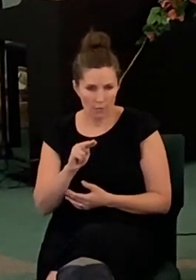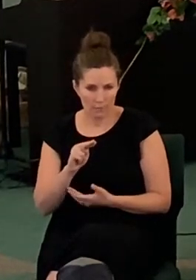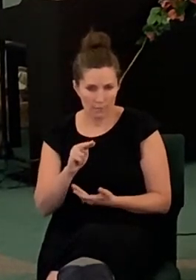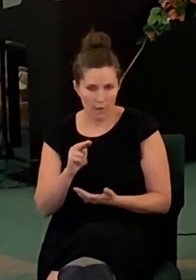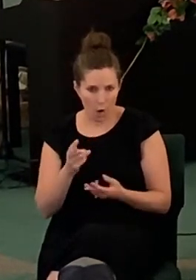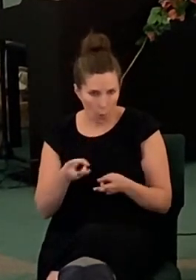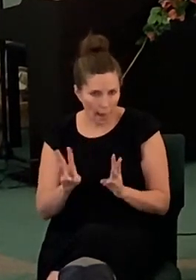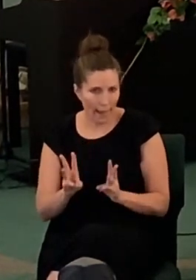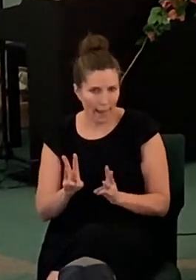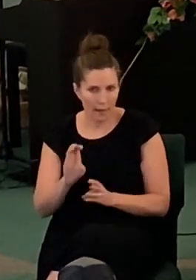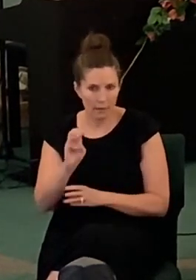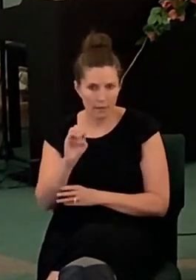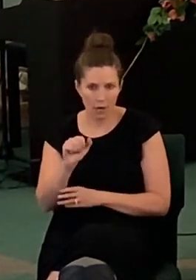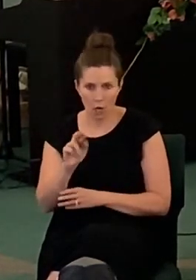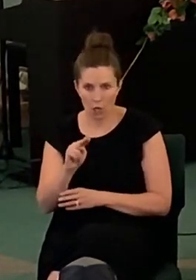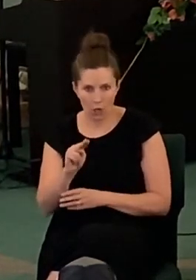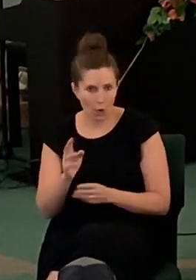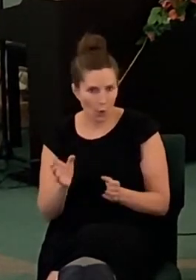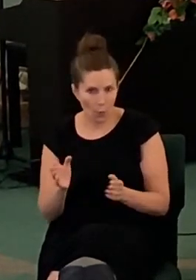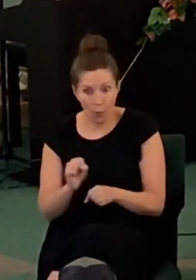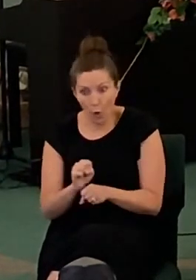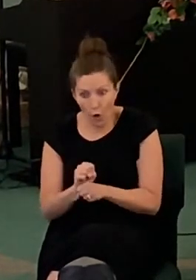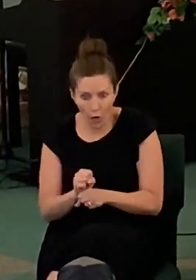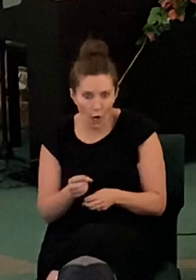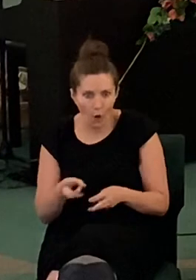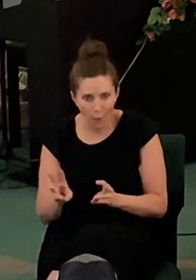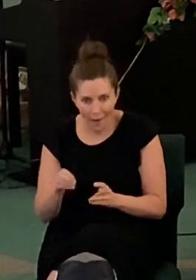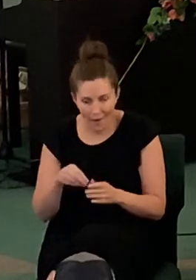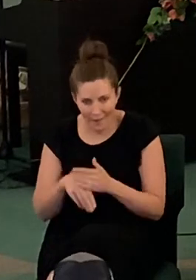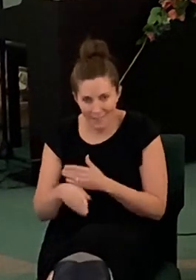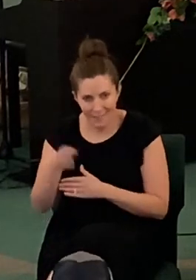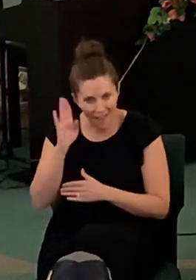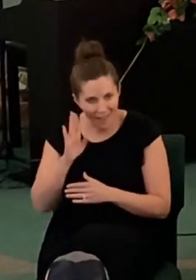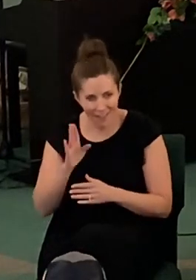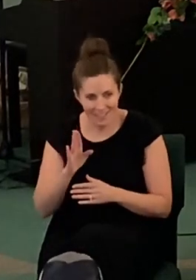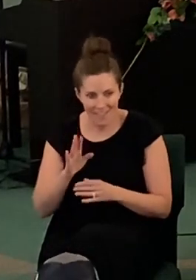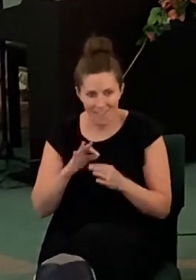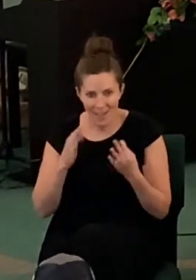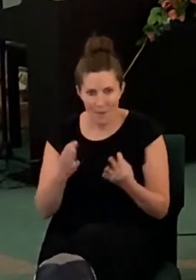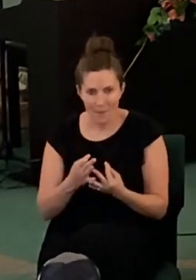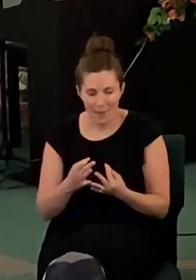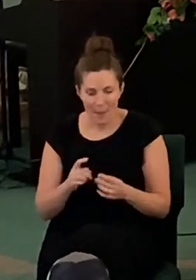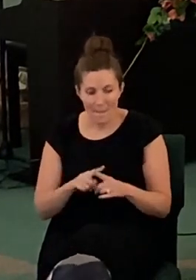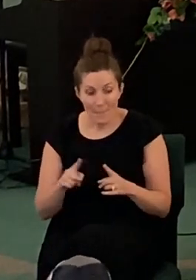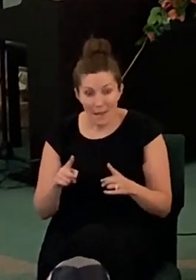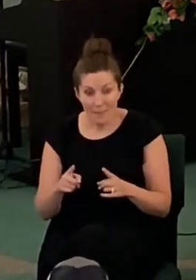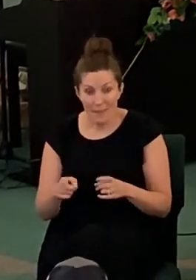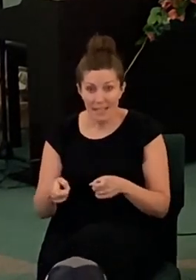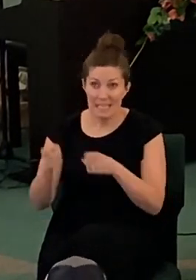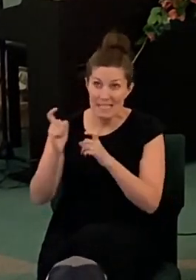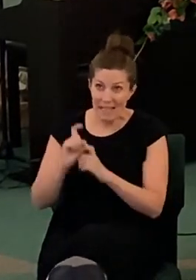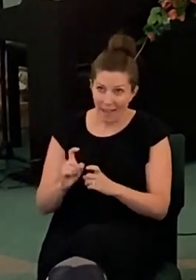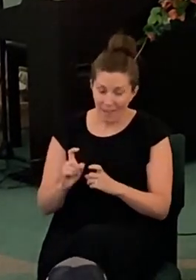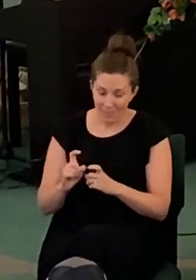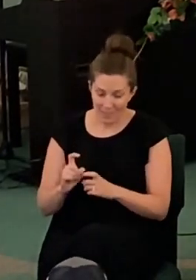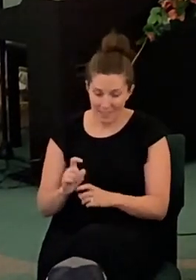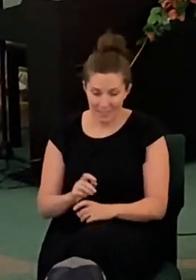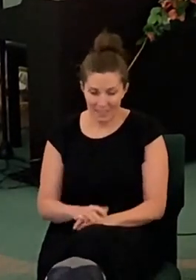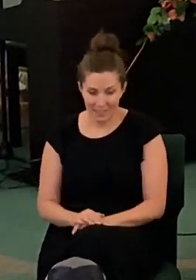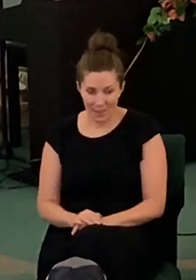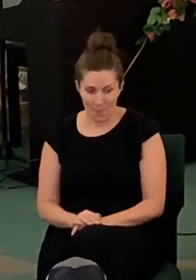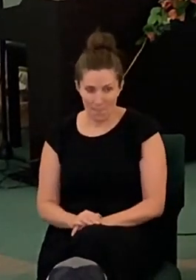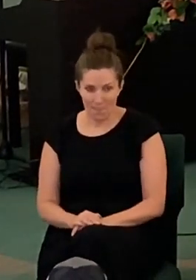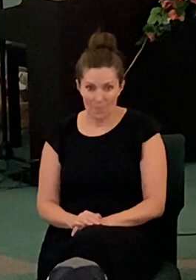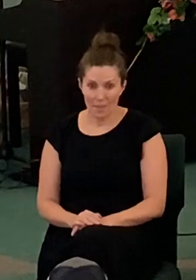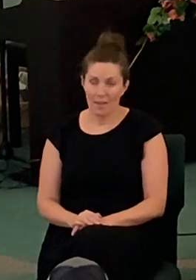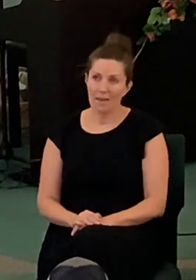love because we are part of that family. We do love because of the relationship we already enjoy